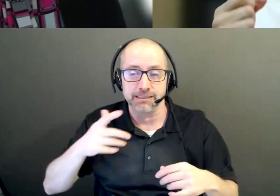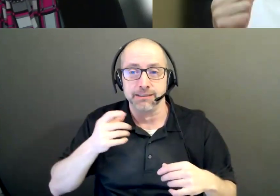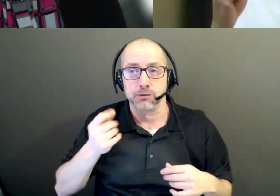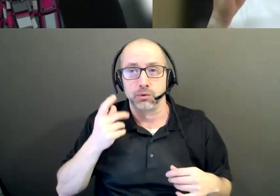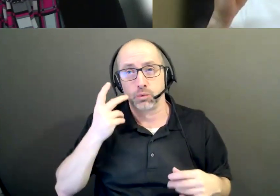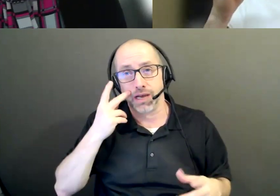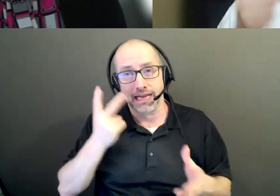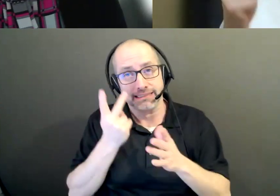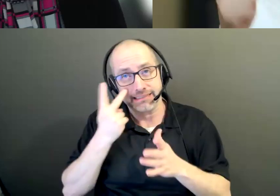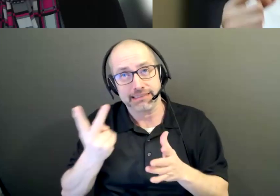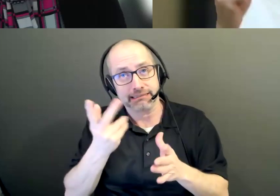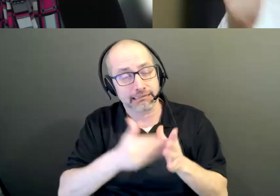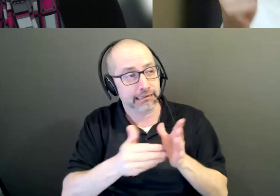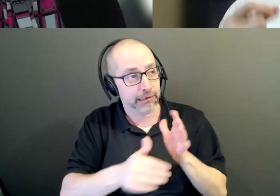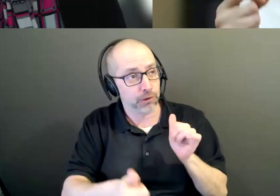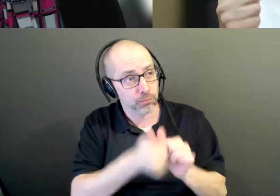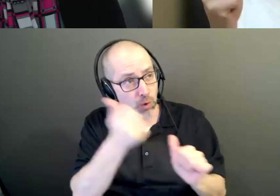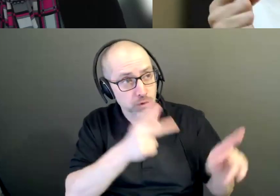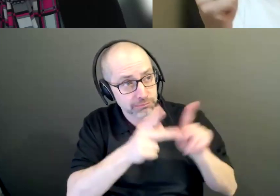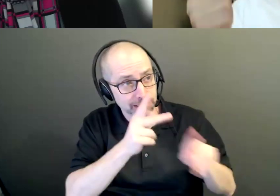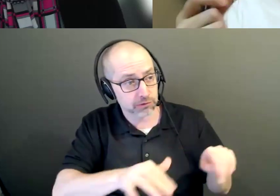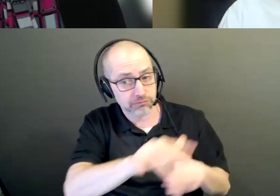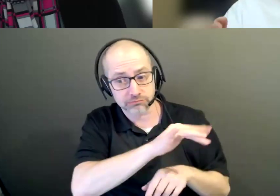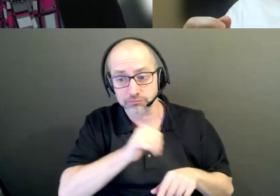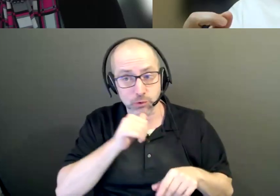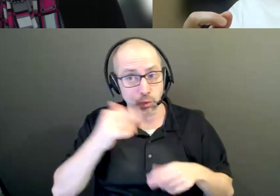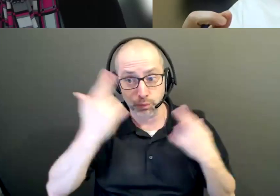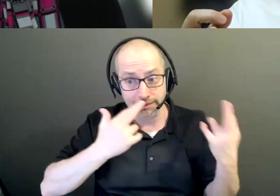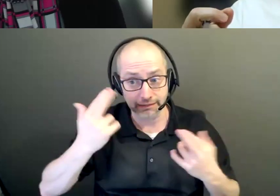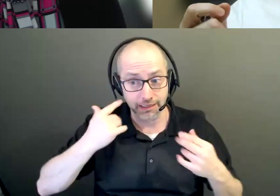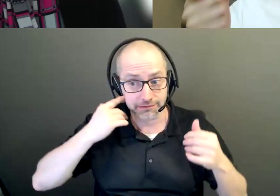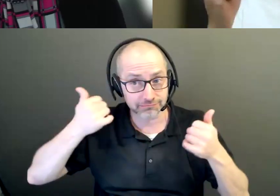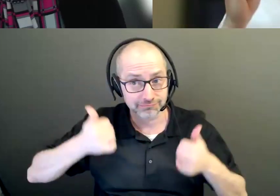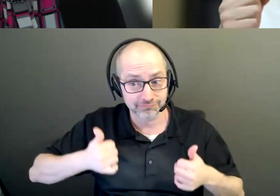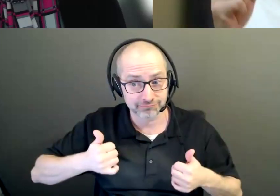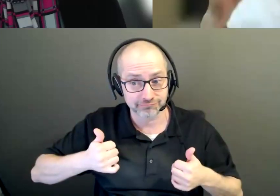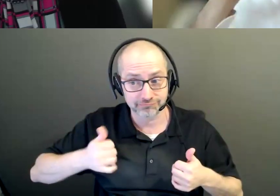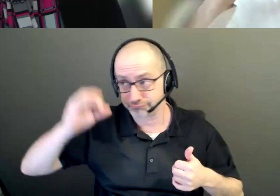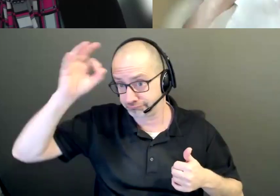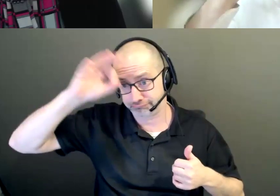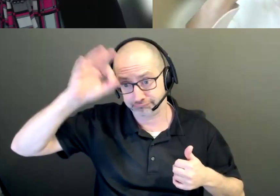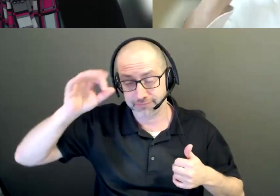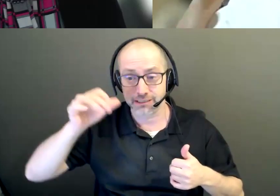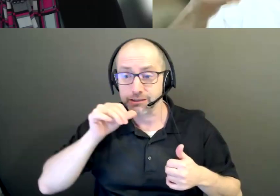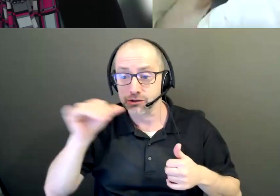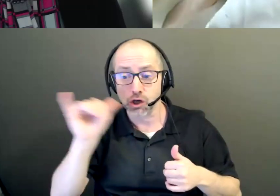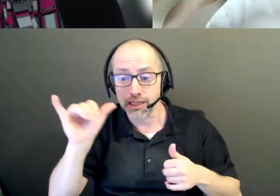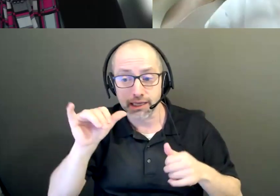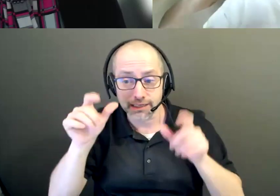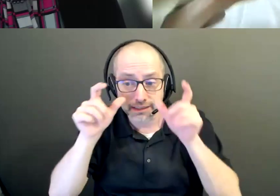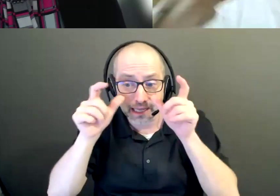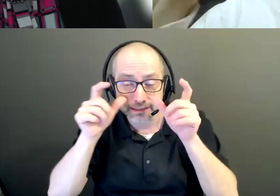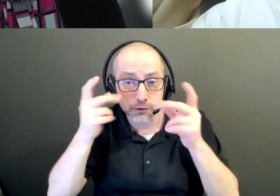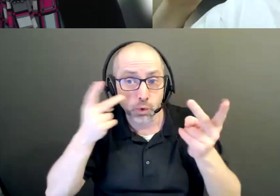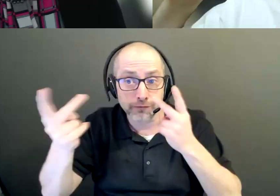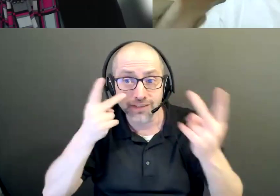with people is that most people don't know they're losing their hearing. It's not the same as wearing glasses, and when you